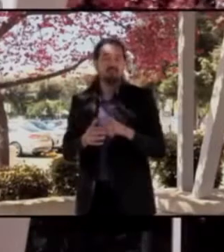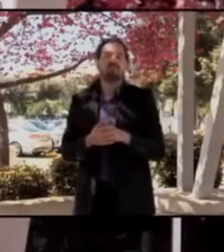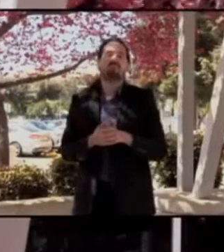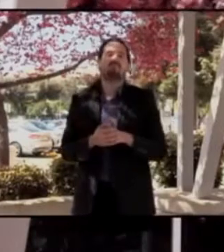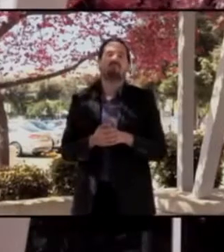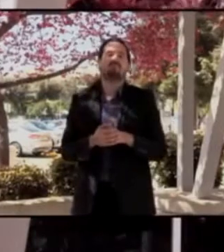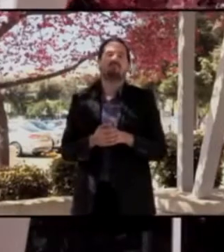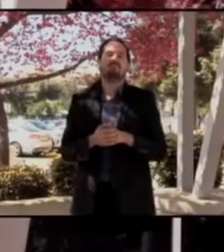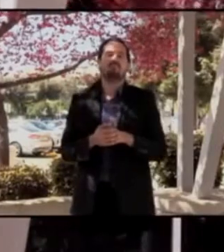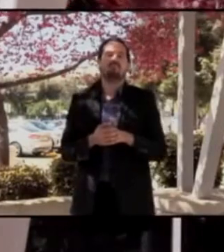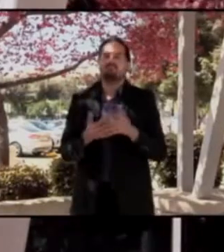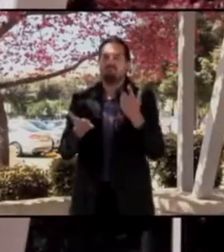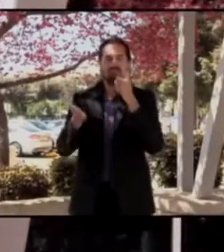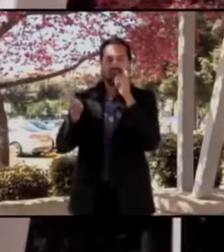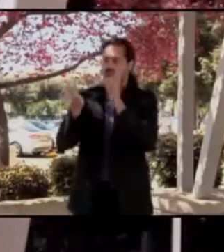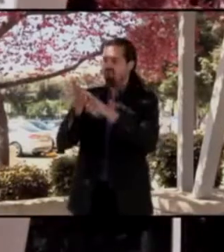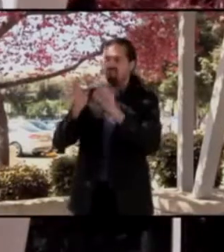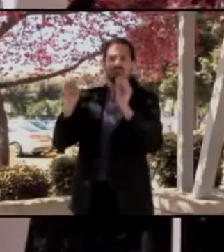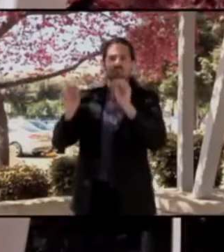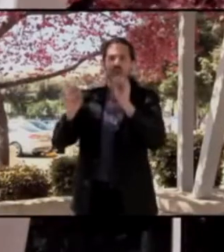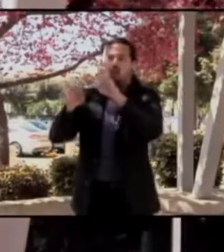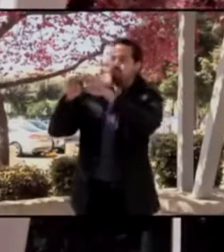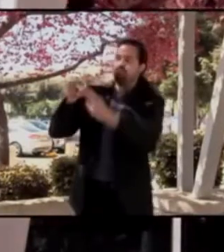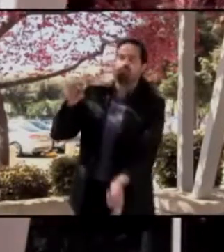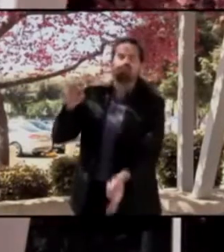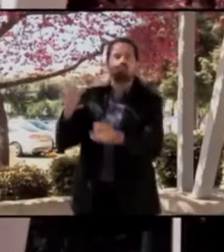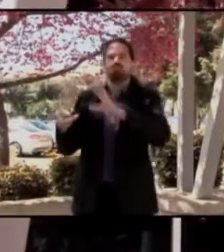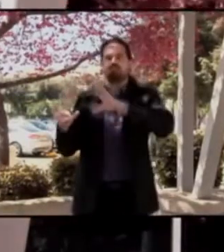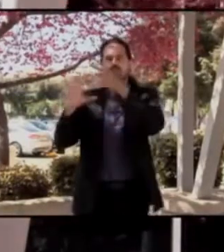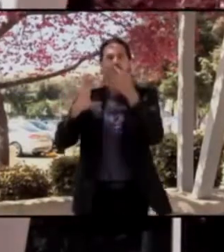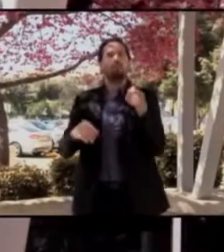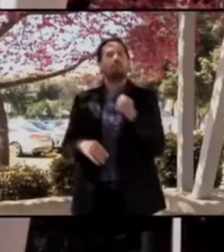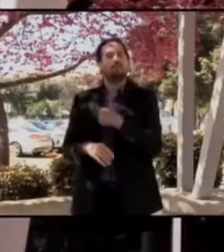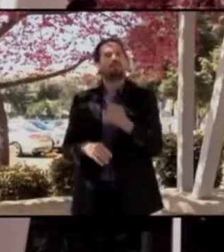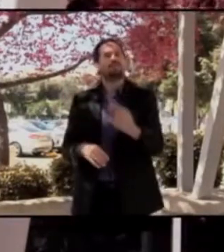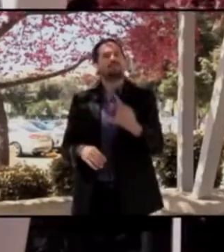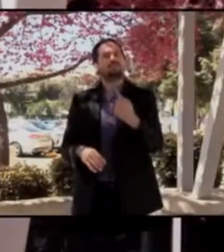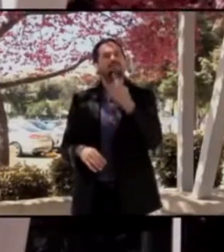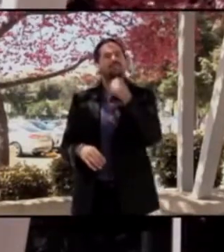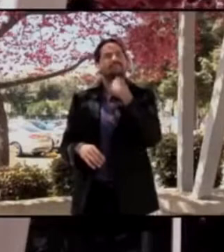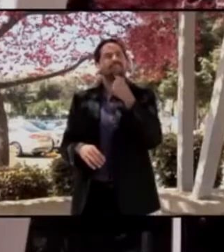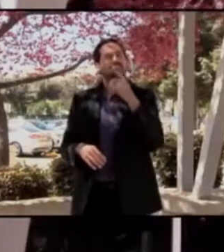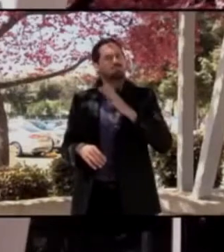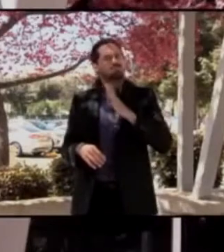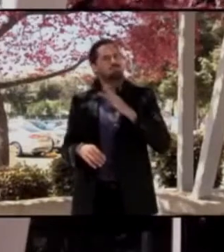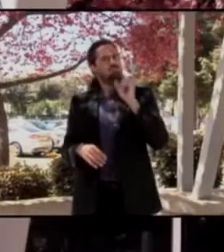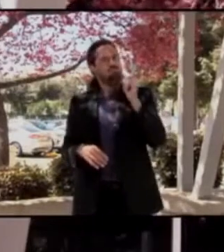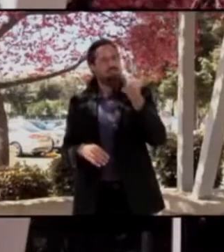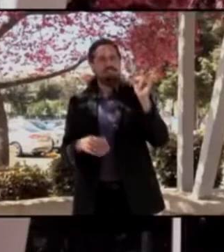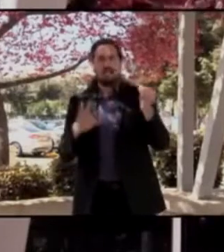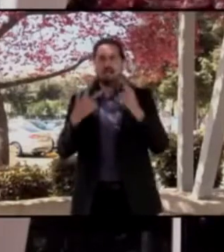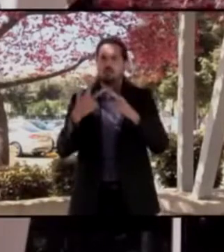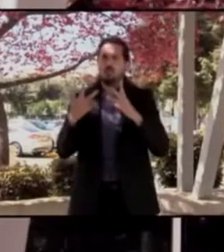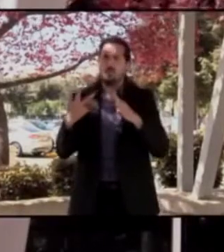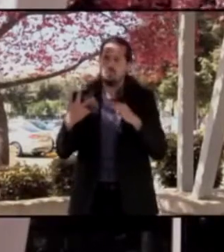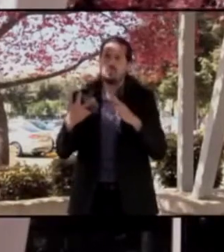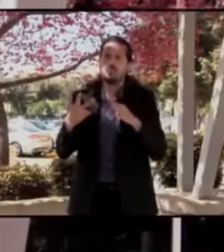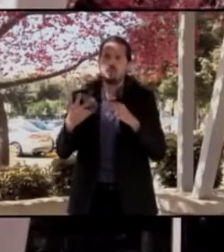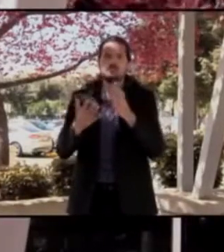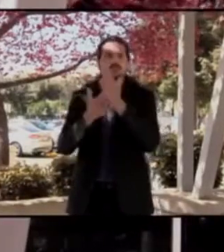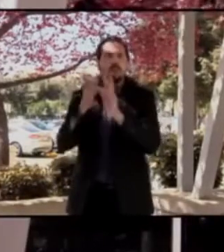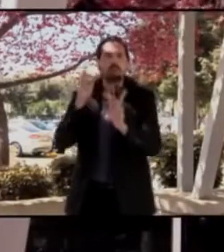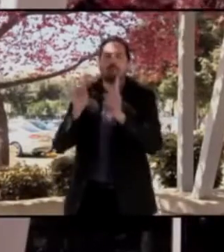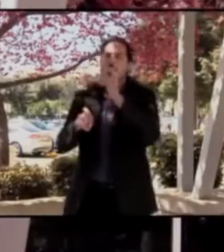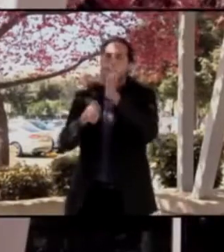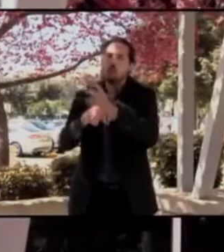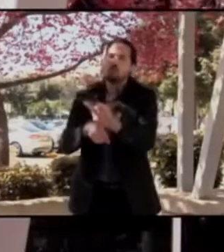I mean, we do miss having the J&J available because for efforts where it's difficult to get someone to